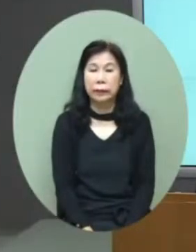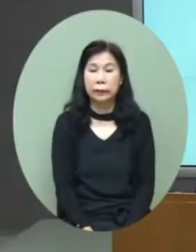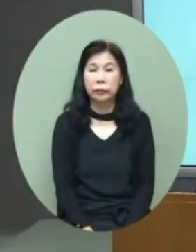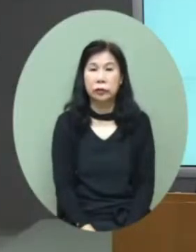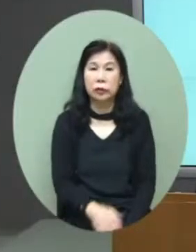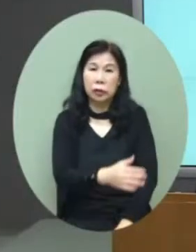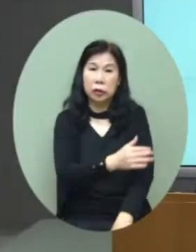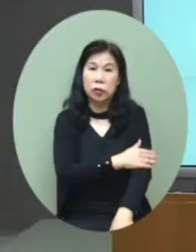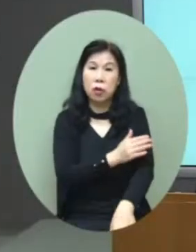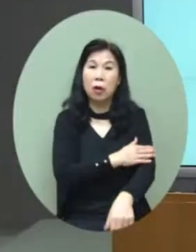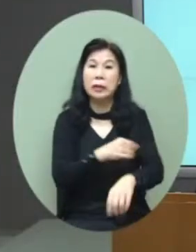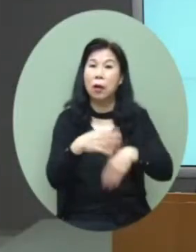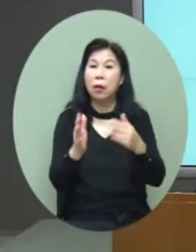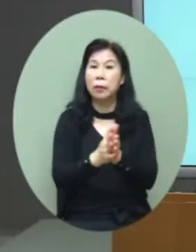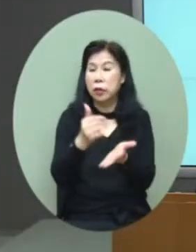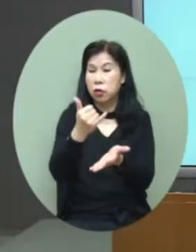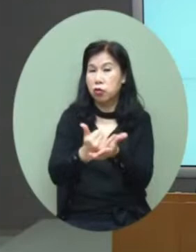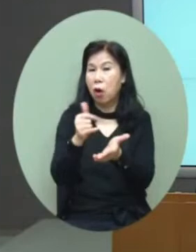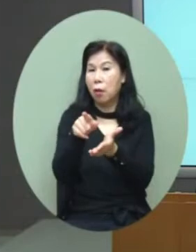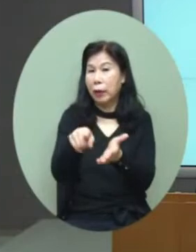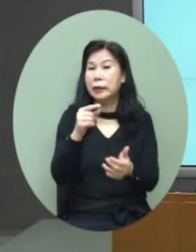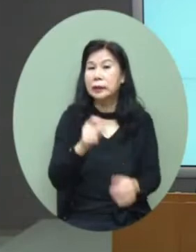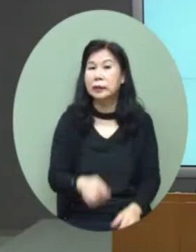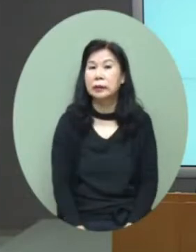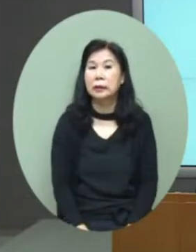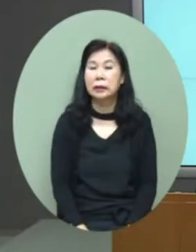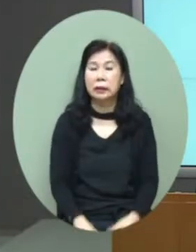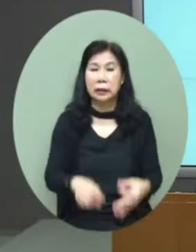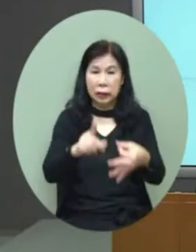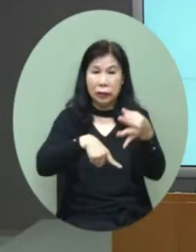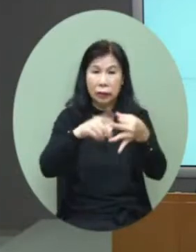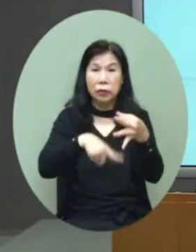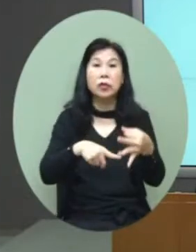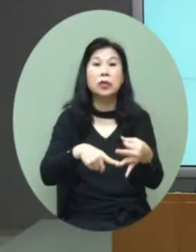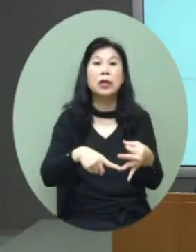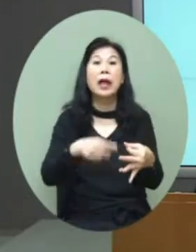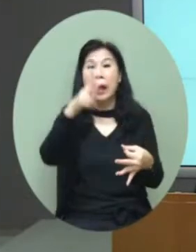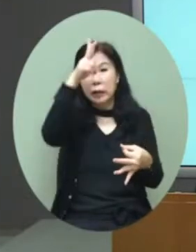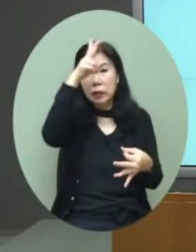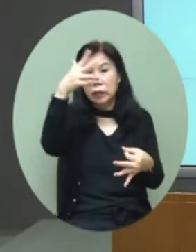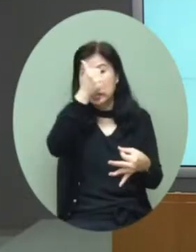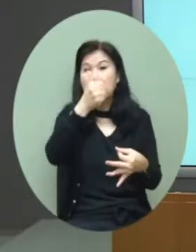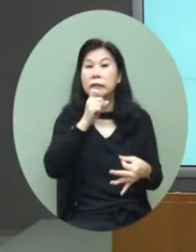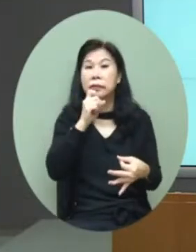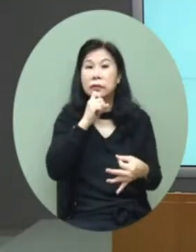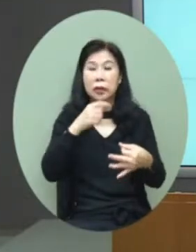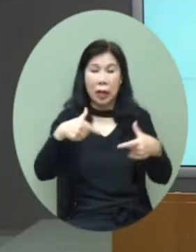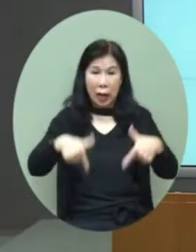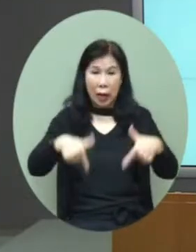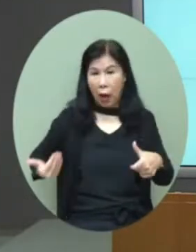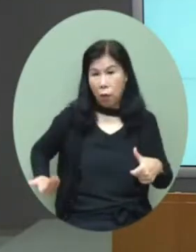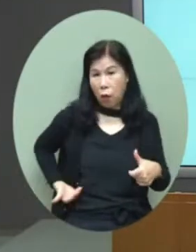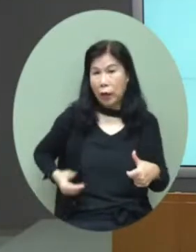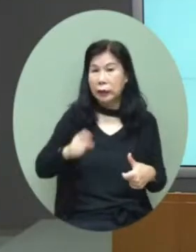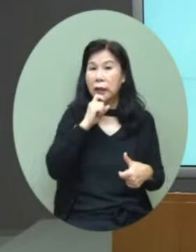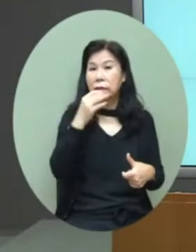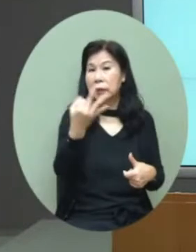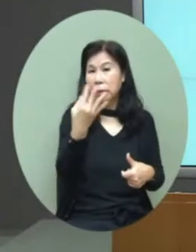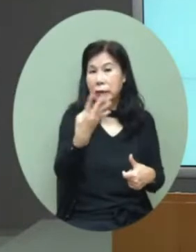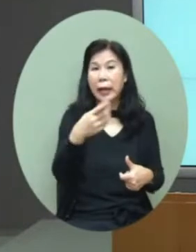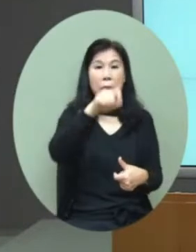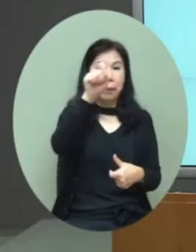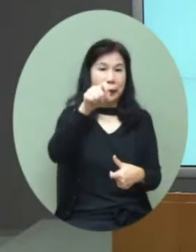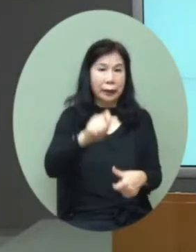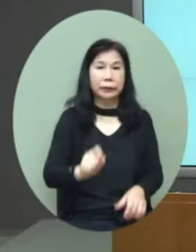Next question, please. The reporter at the back. From the SCMP. So as the days of